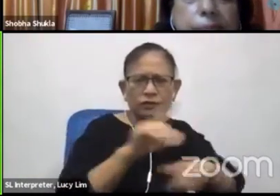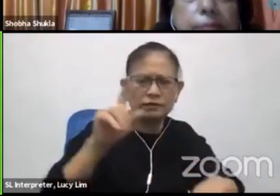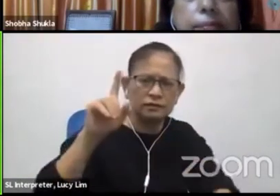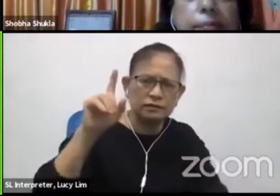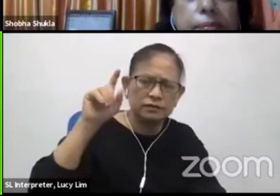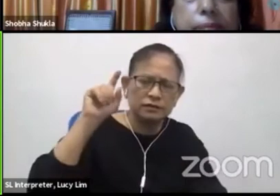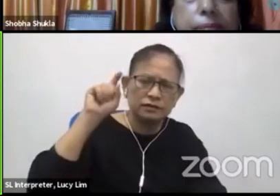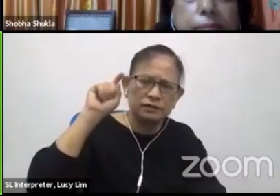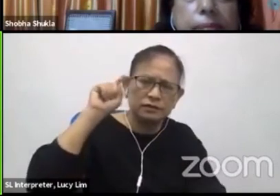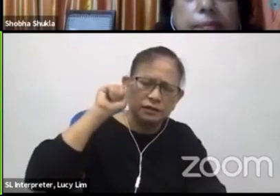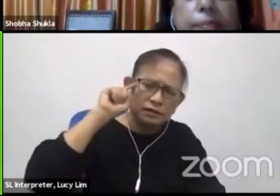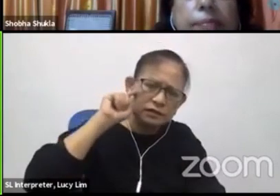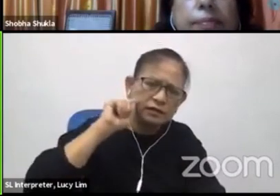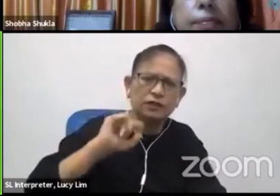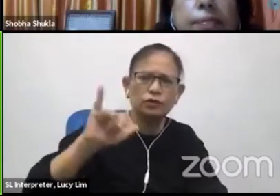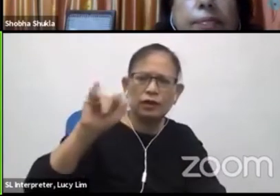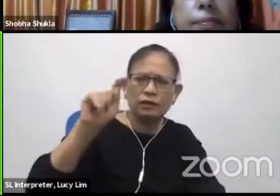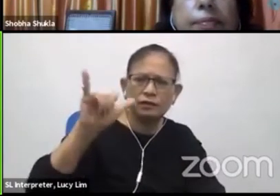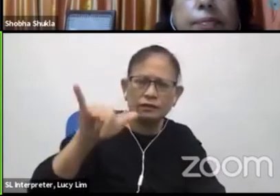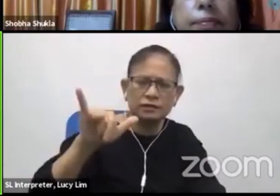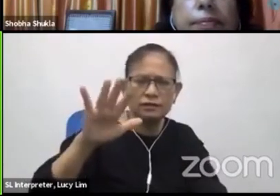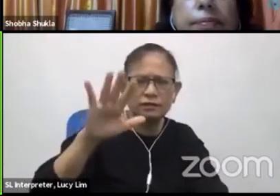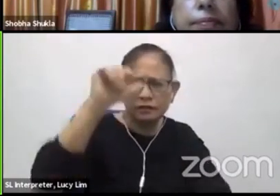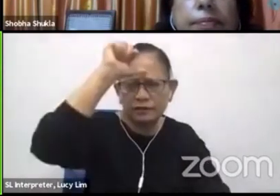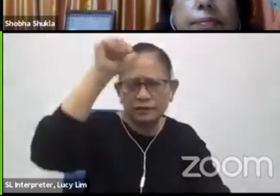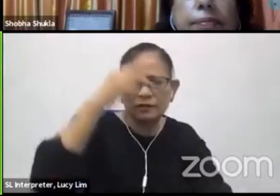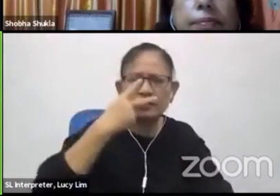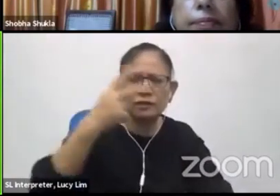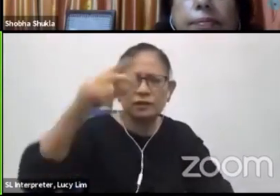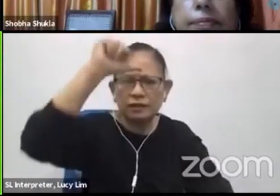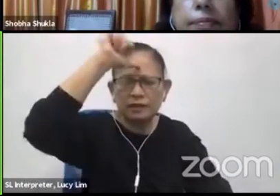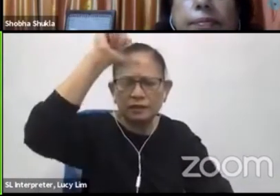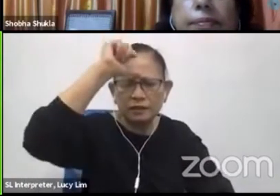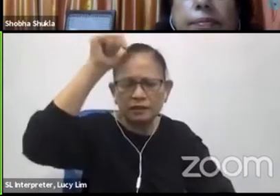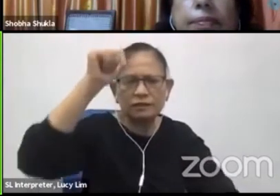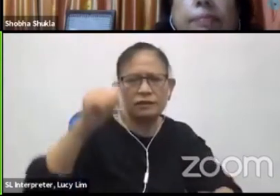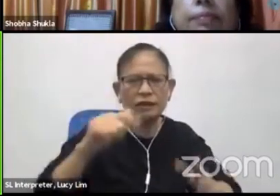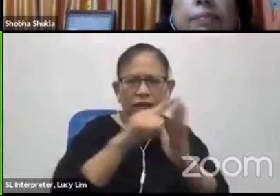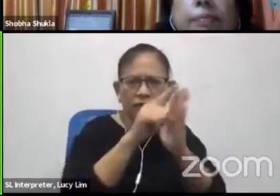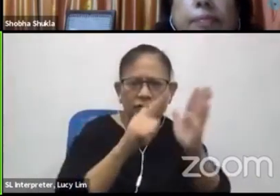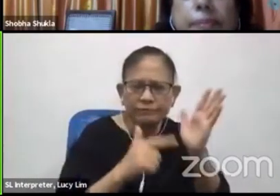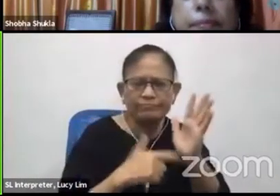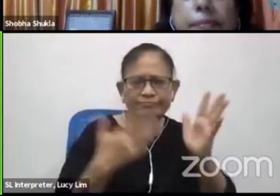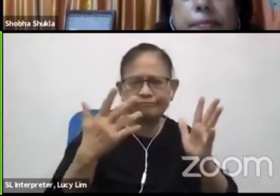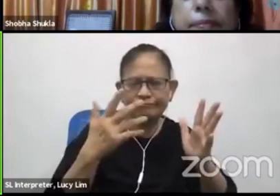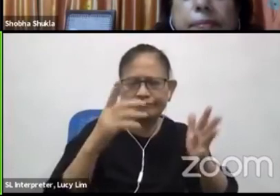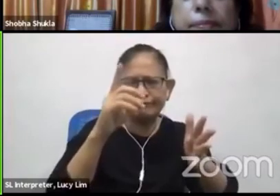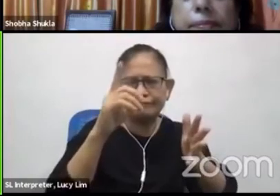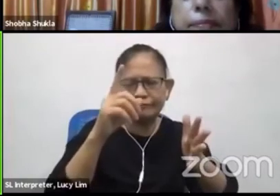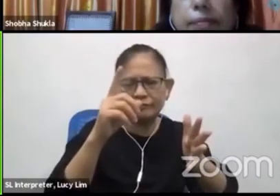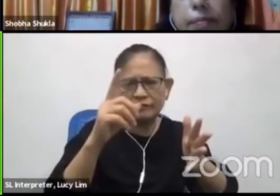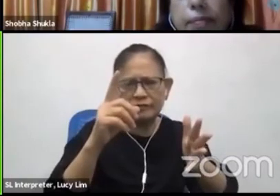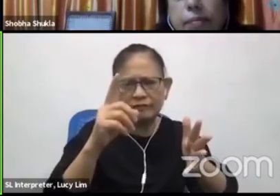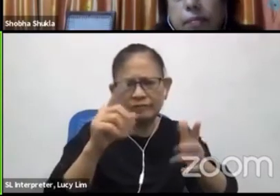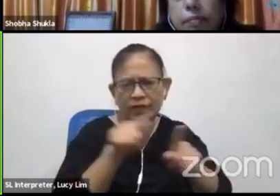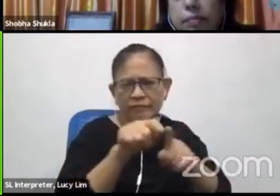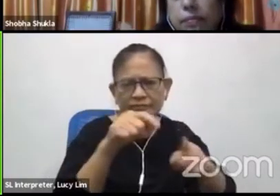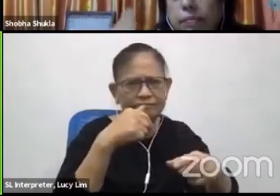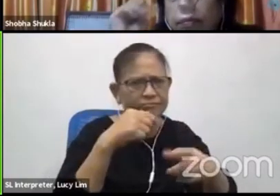sexualities is that in India, we see a pattern of the law criminalizing young people's sexuality through different laws